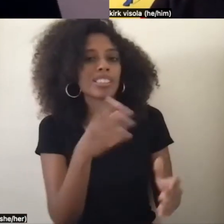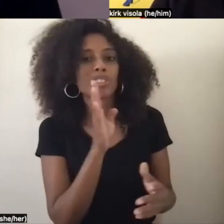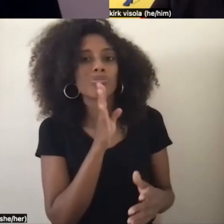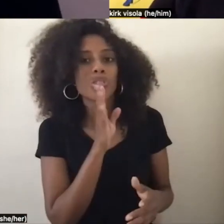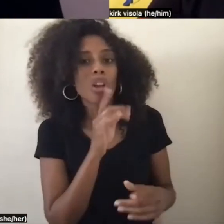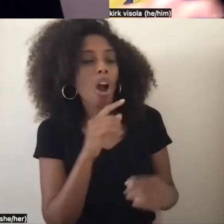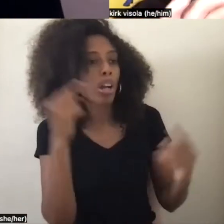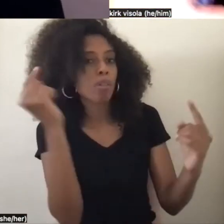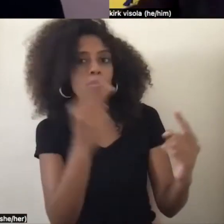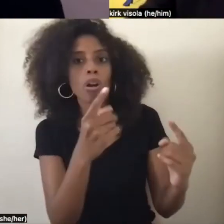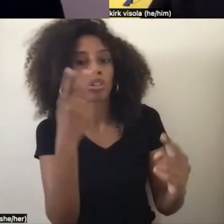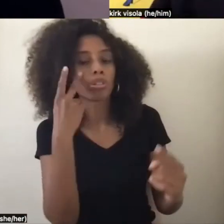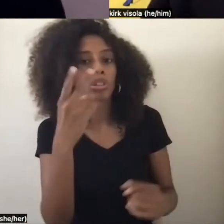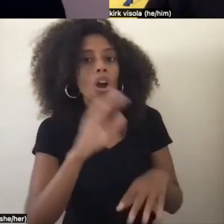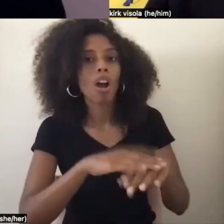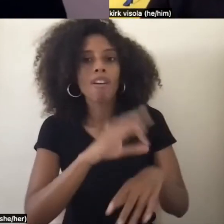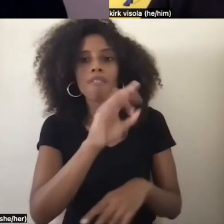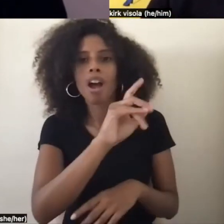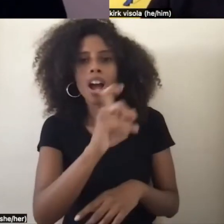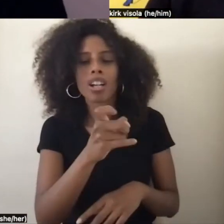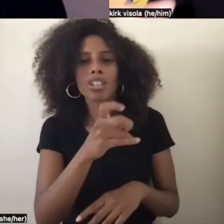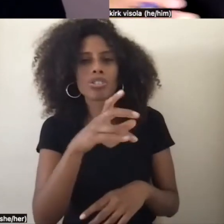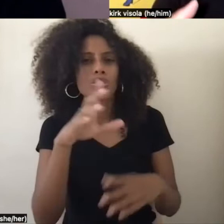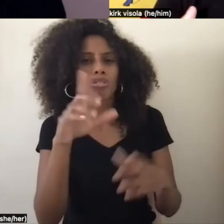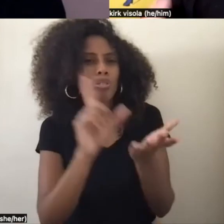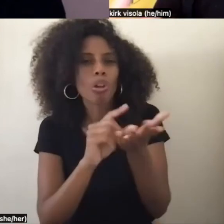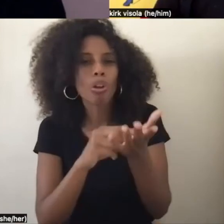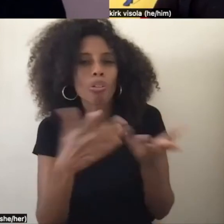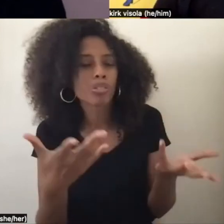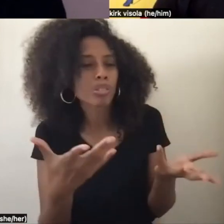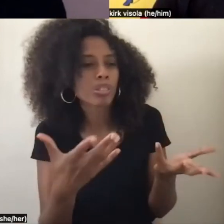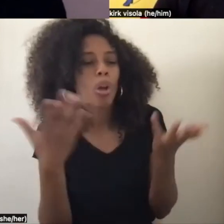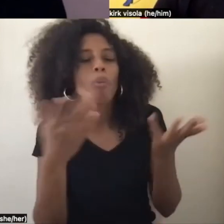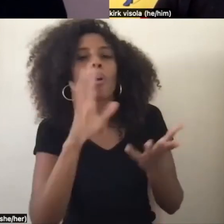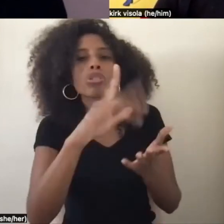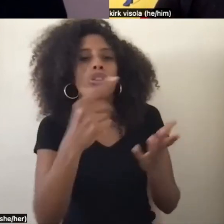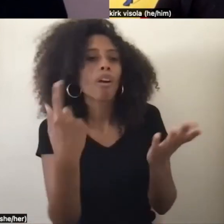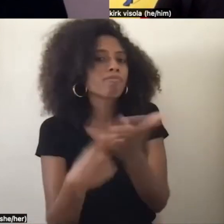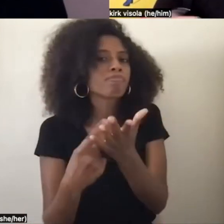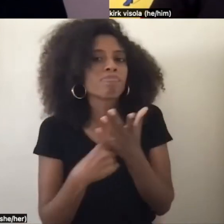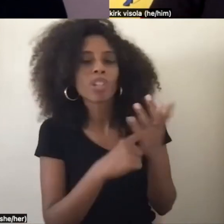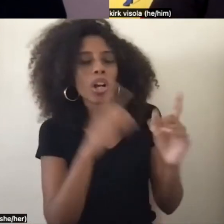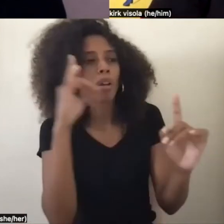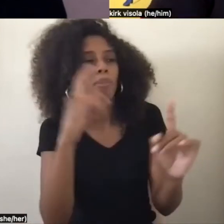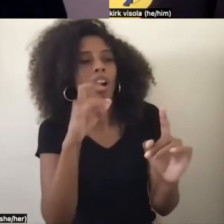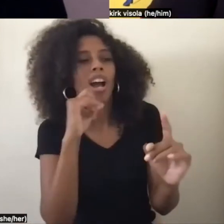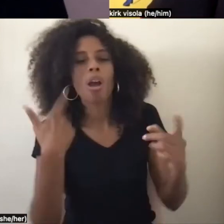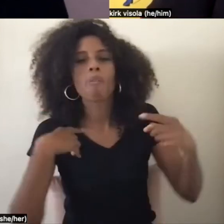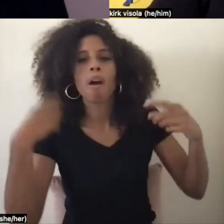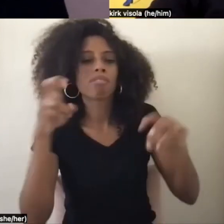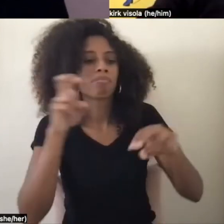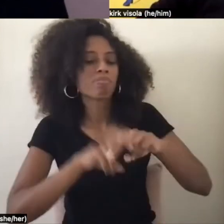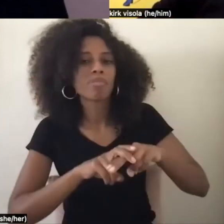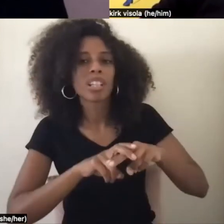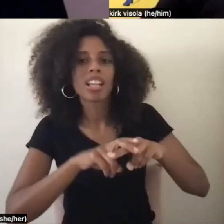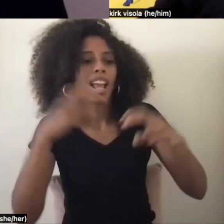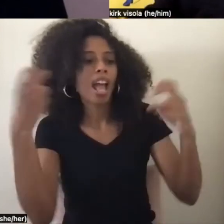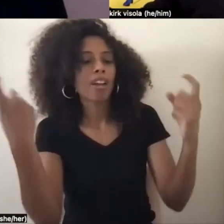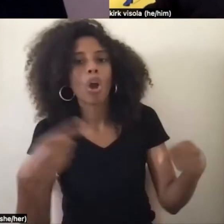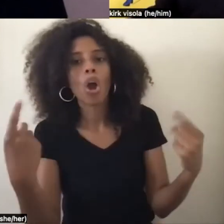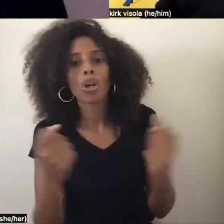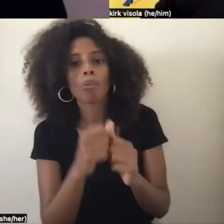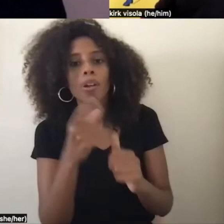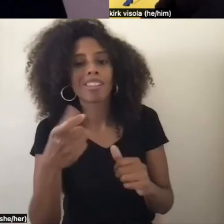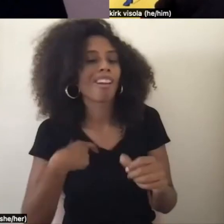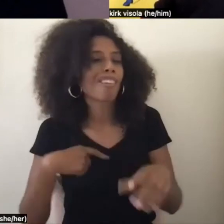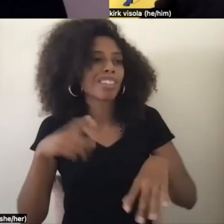News. Just tell me what your talking point is, because I don't want to have to sit there and argue with you. Let's just skip all the argument and get to the